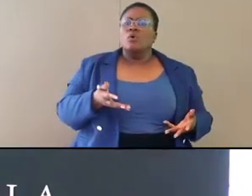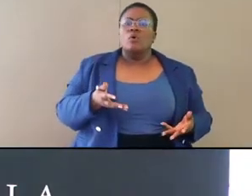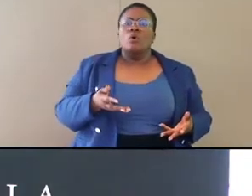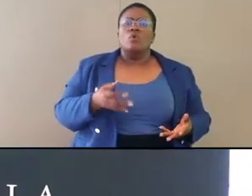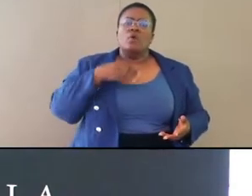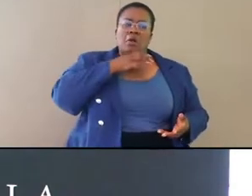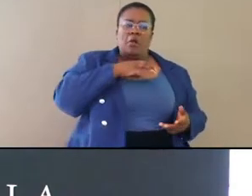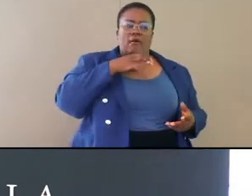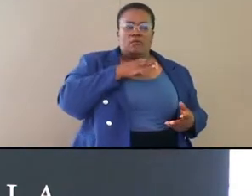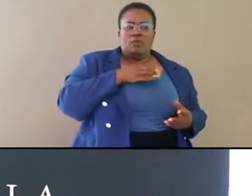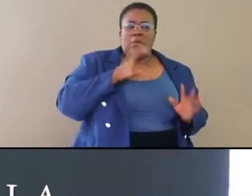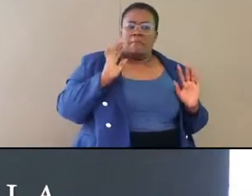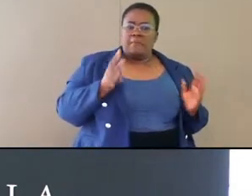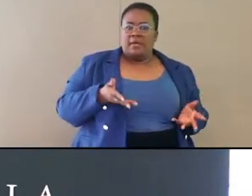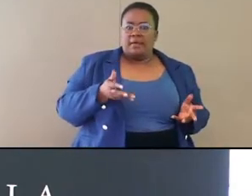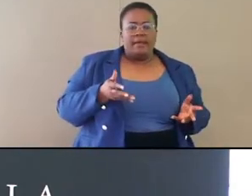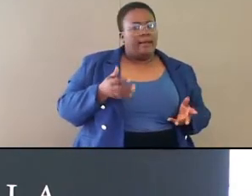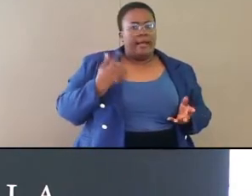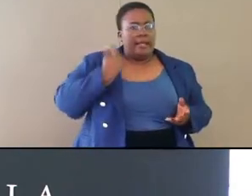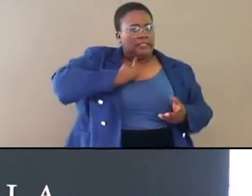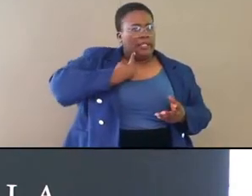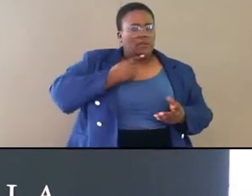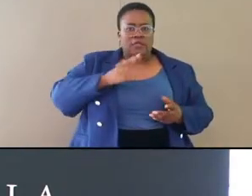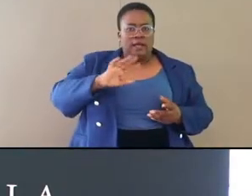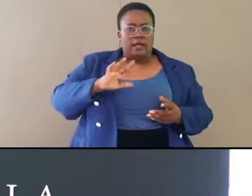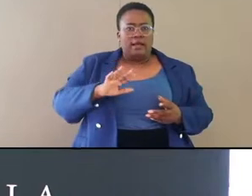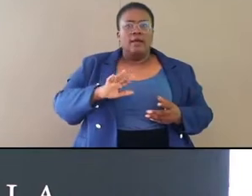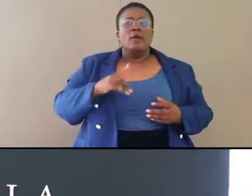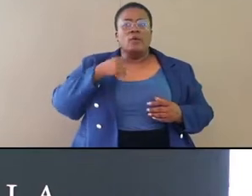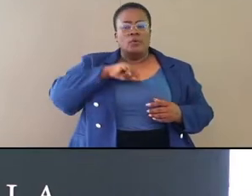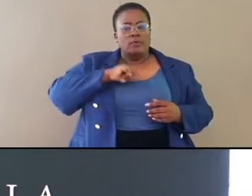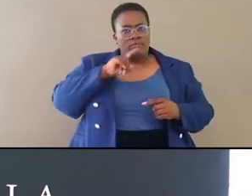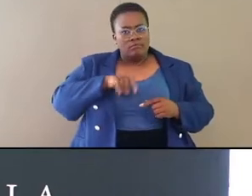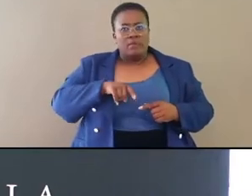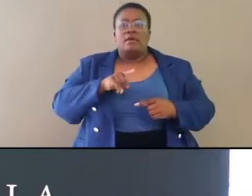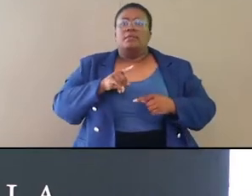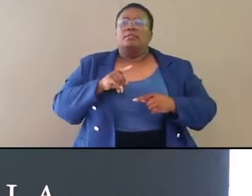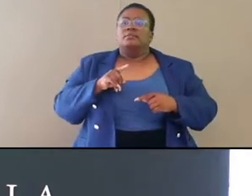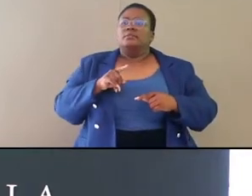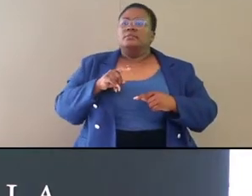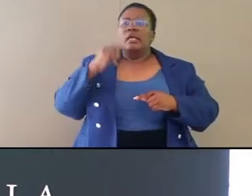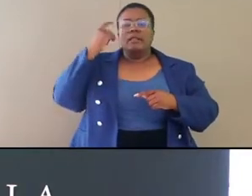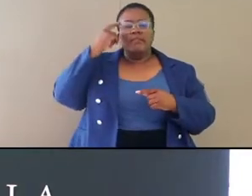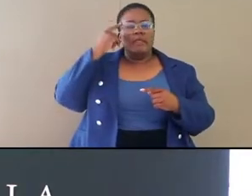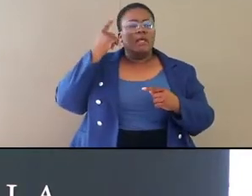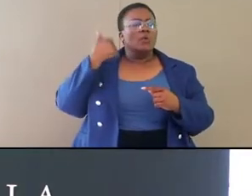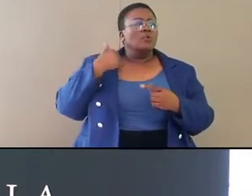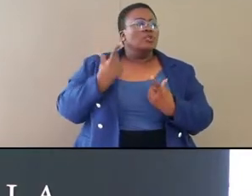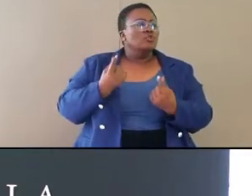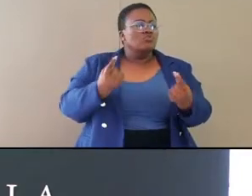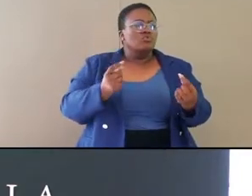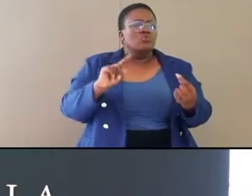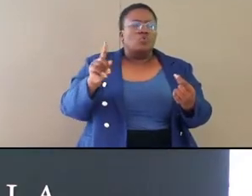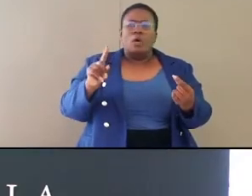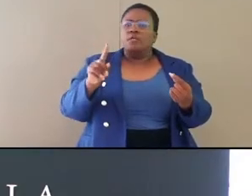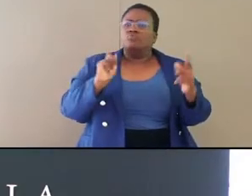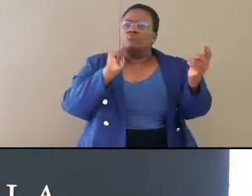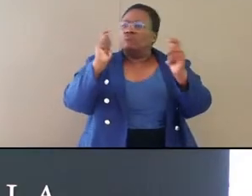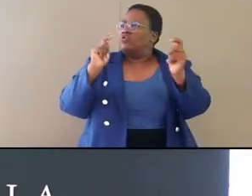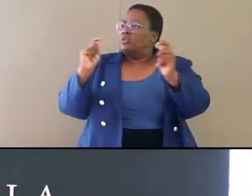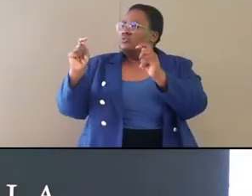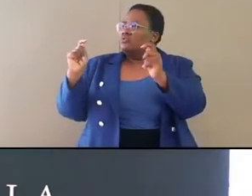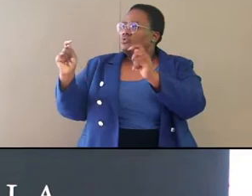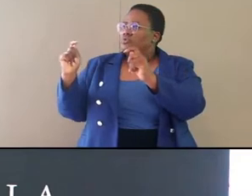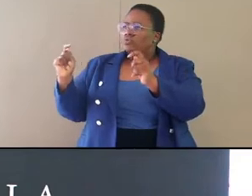comfort within ourselves. We should live in the comfort of what we are doing to make the change for